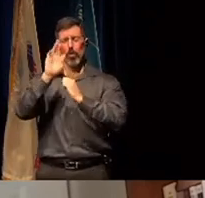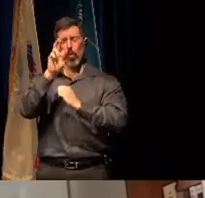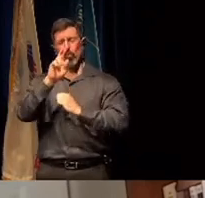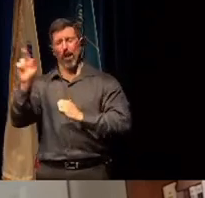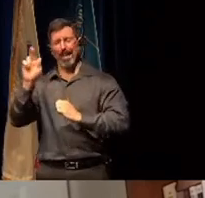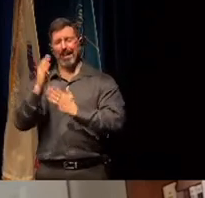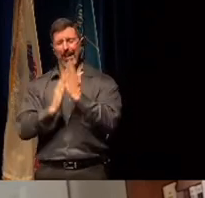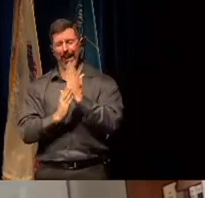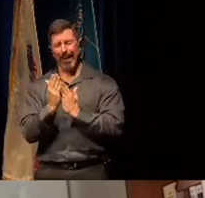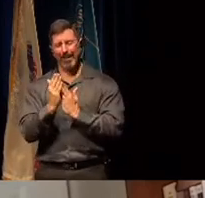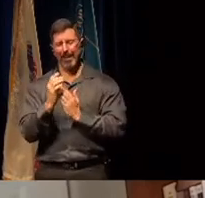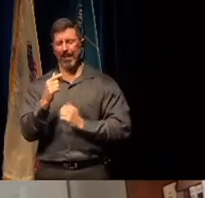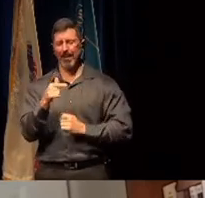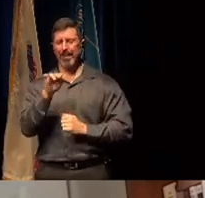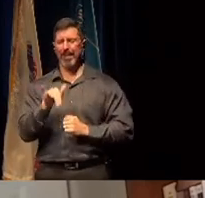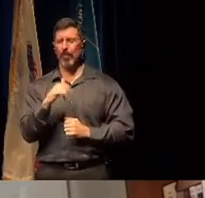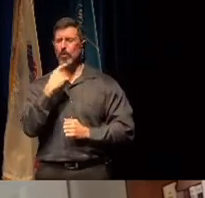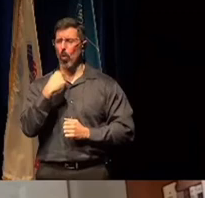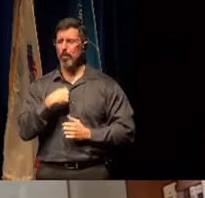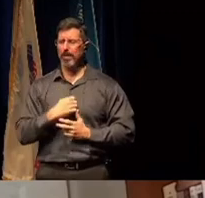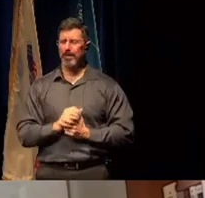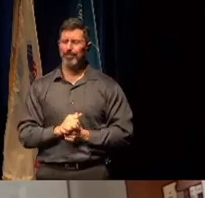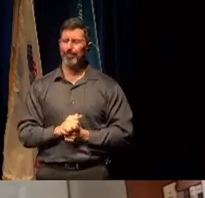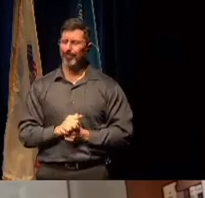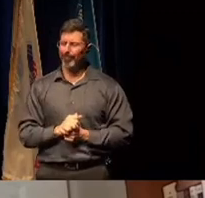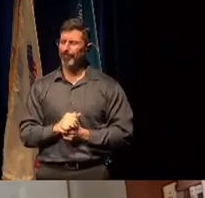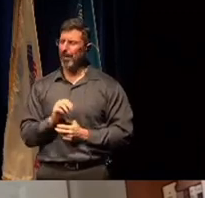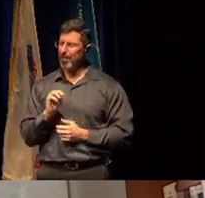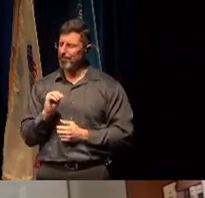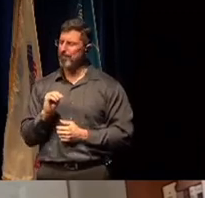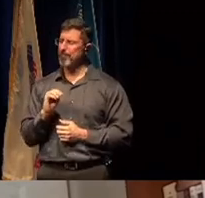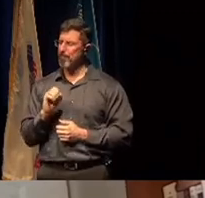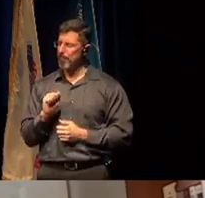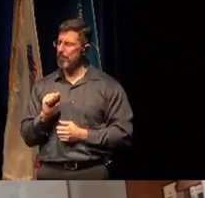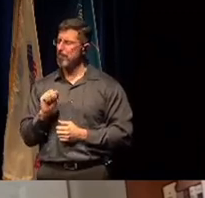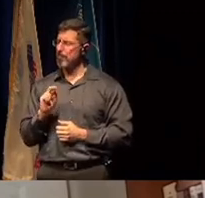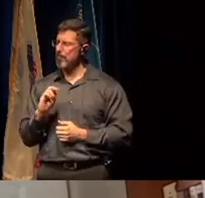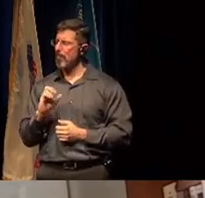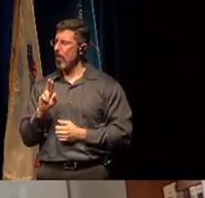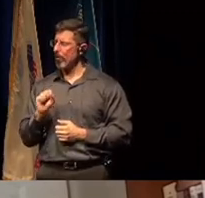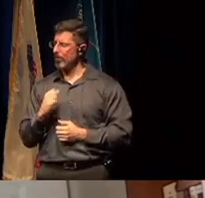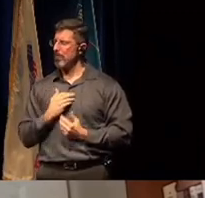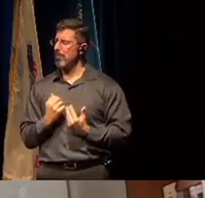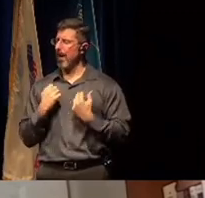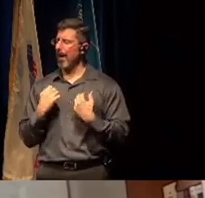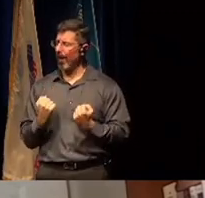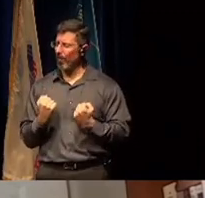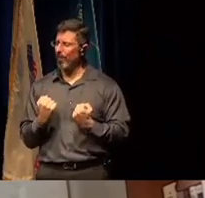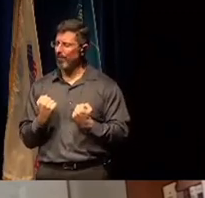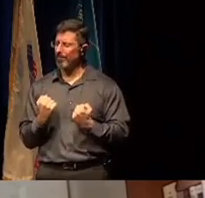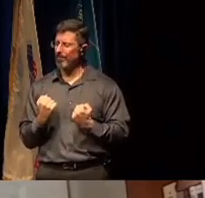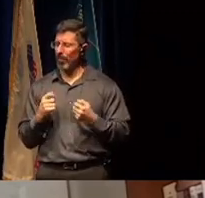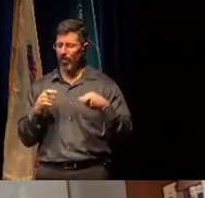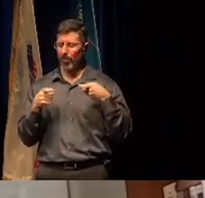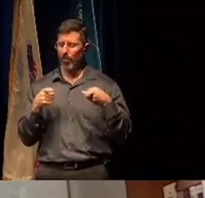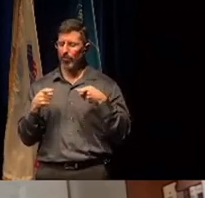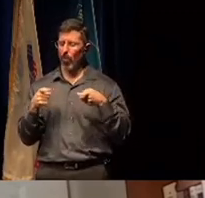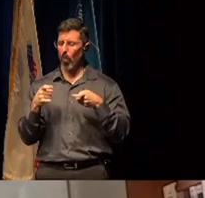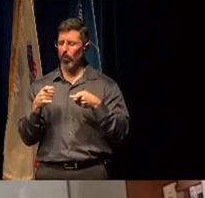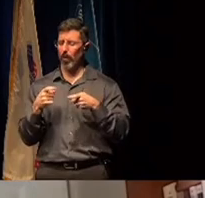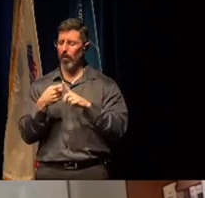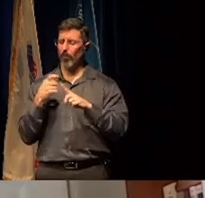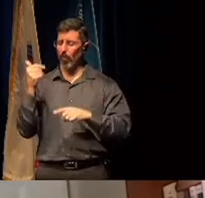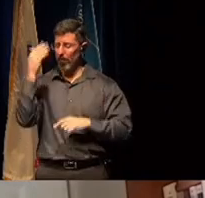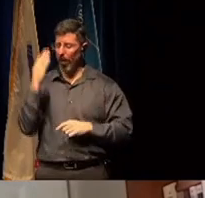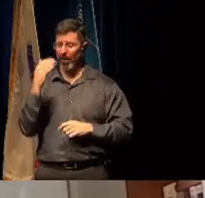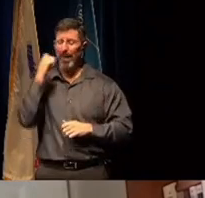Gary wrote back saying, "Marcus, my health is in God's hands. Each day now